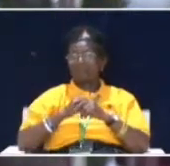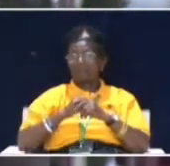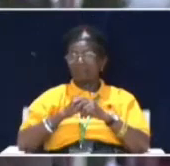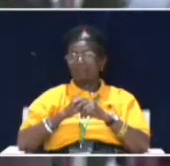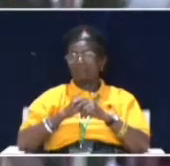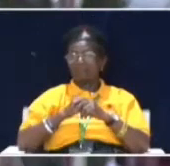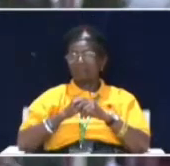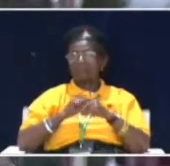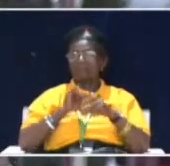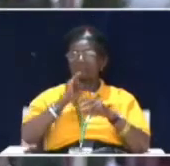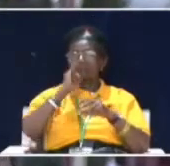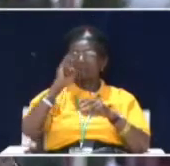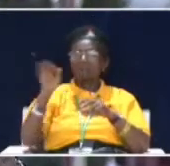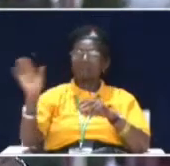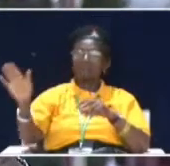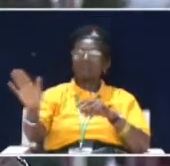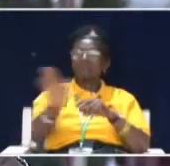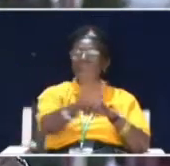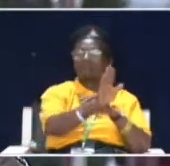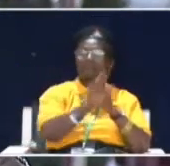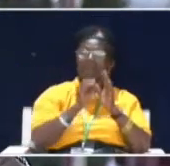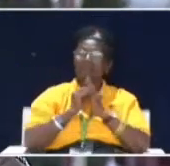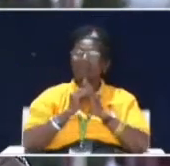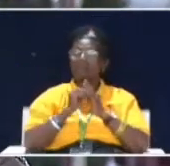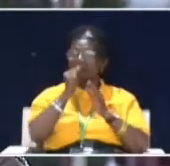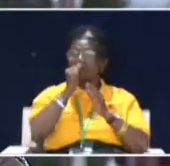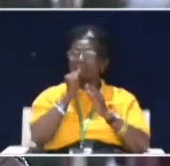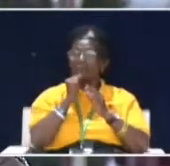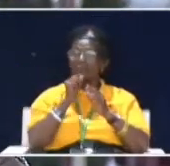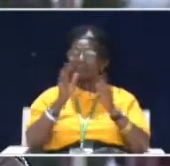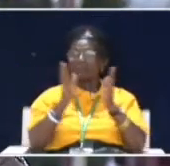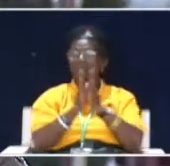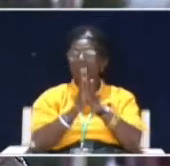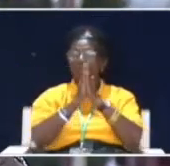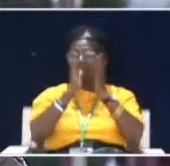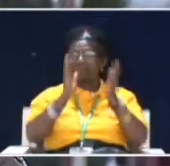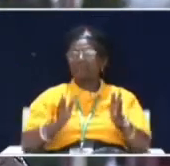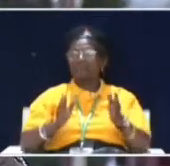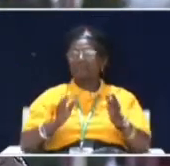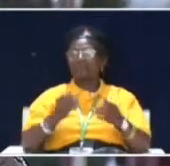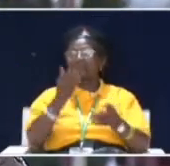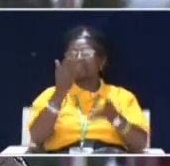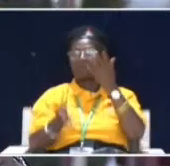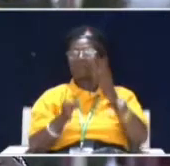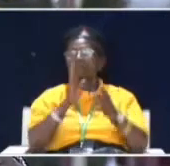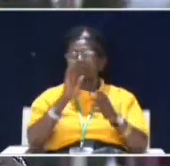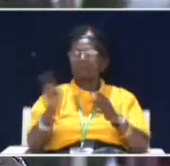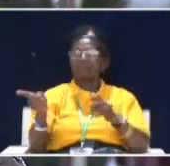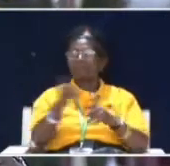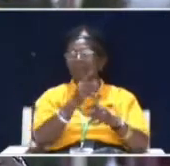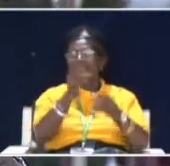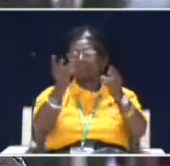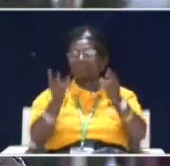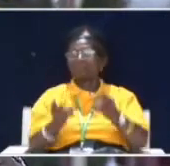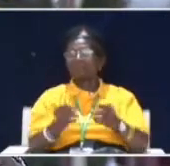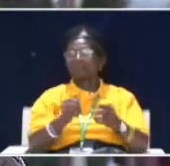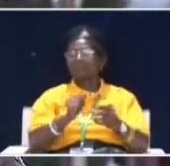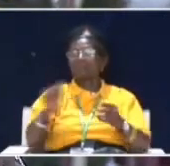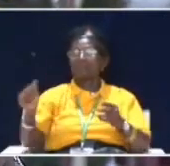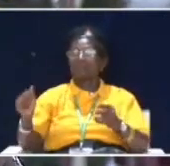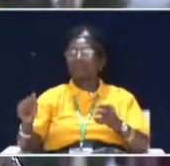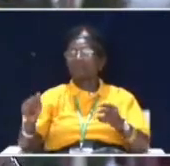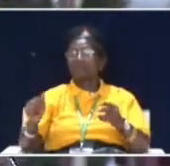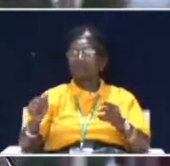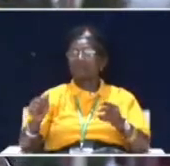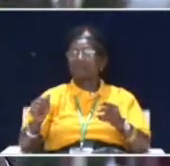It's your own private prayer. Oni koko ebe adura titi e. Maybe you want a particular section of your life where you